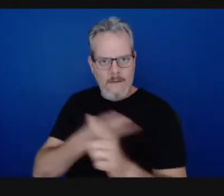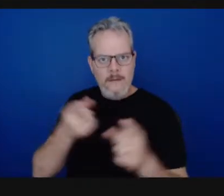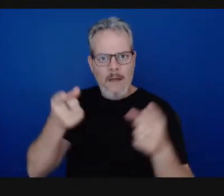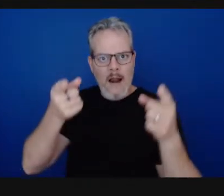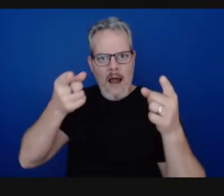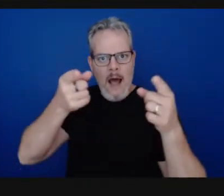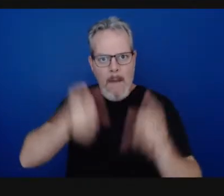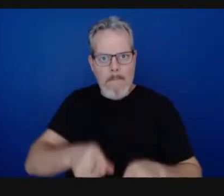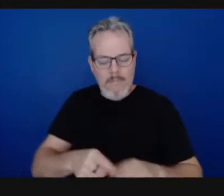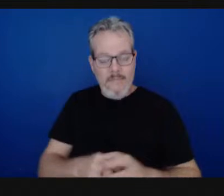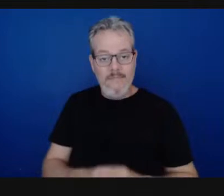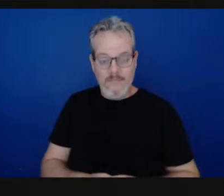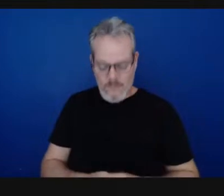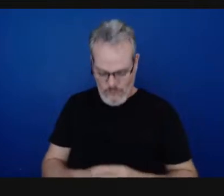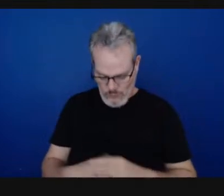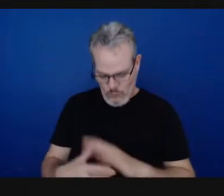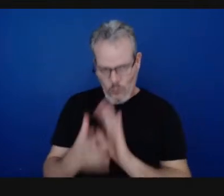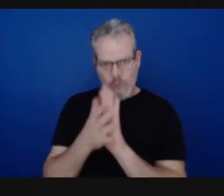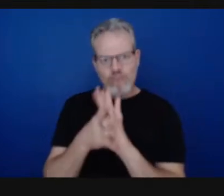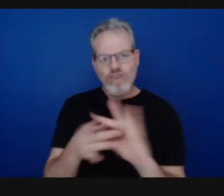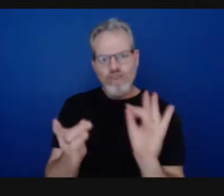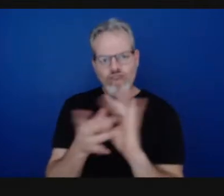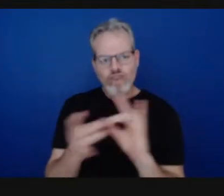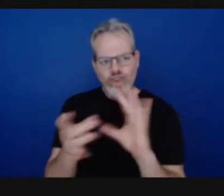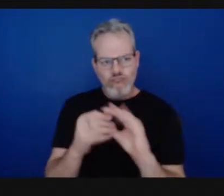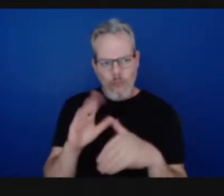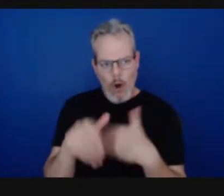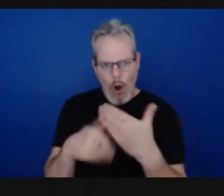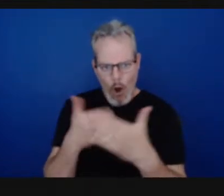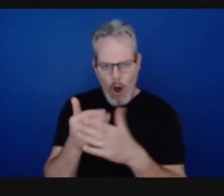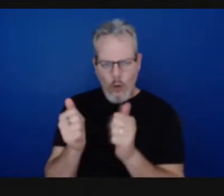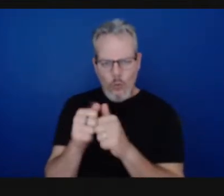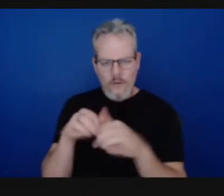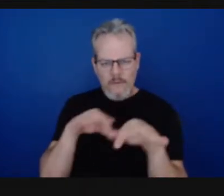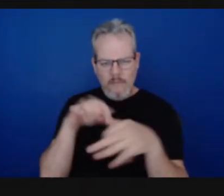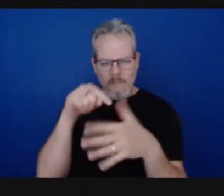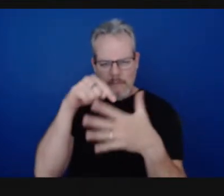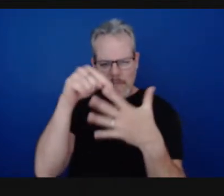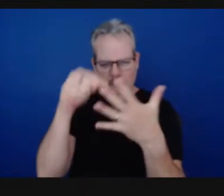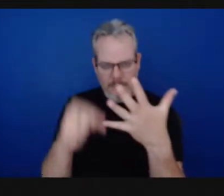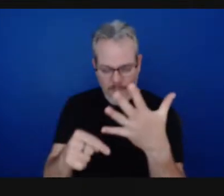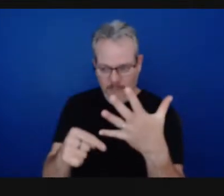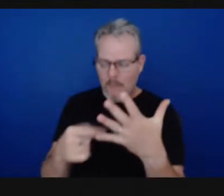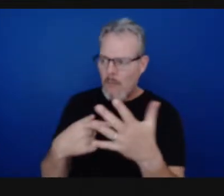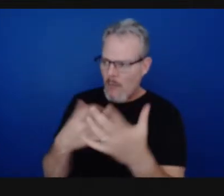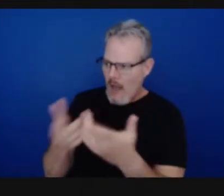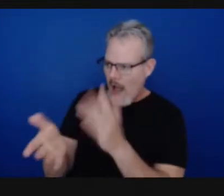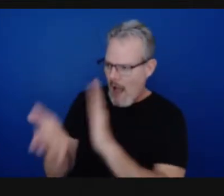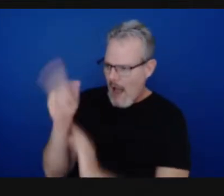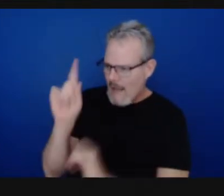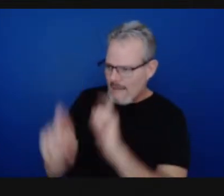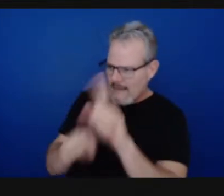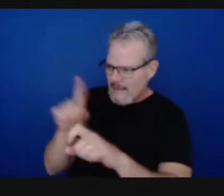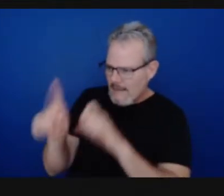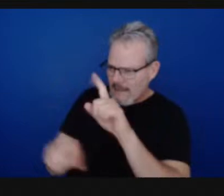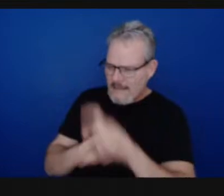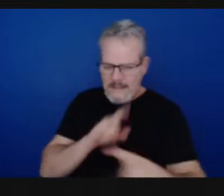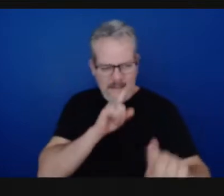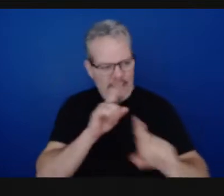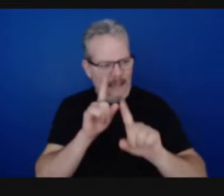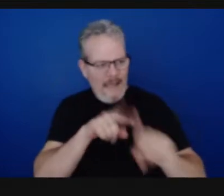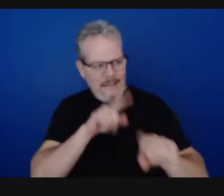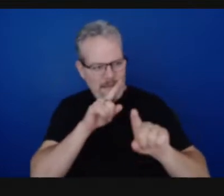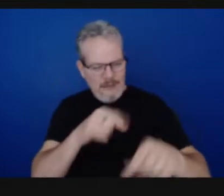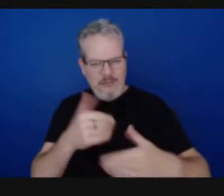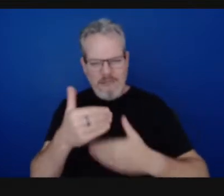So we'll go over all of that in some detail here. Dana will be taking questions and leading a discussion in the chat. And we'll be talking